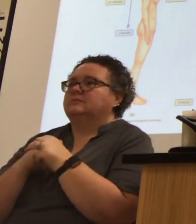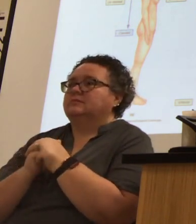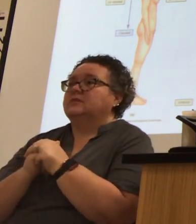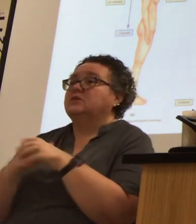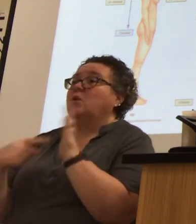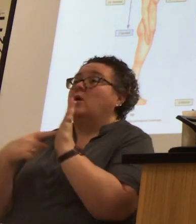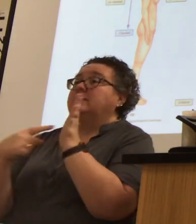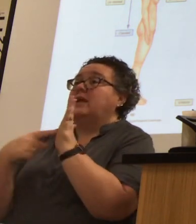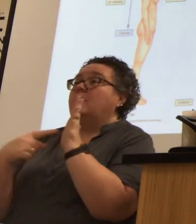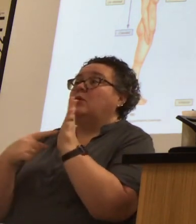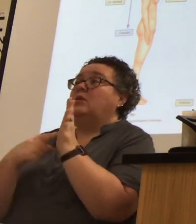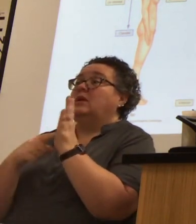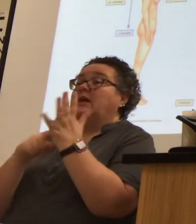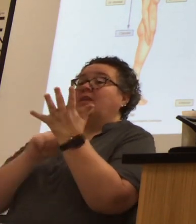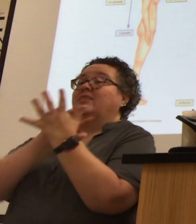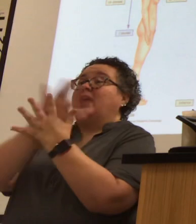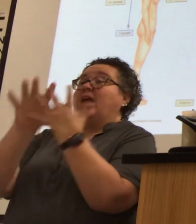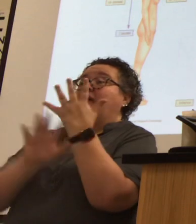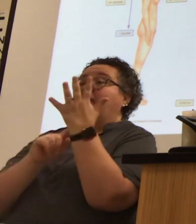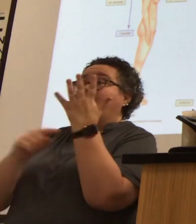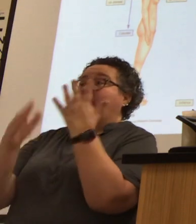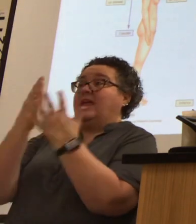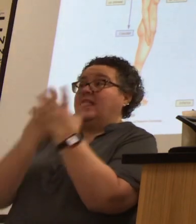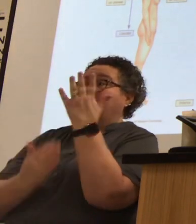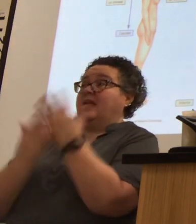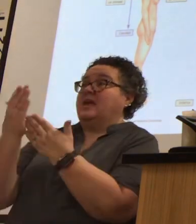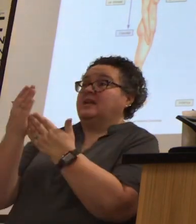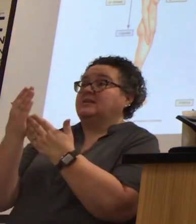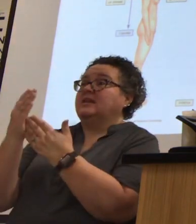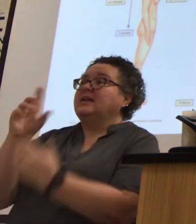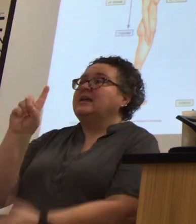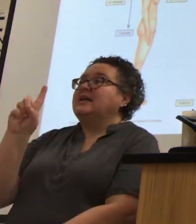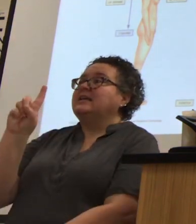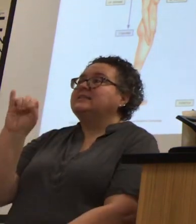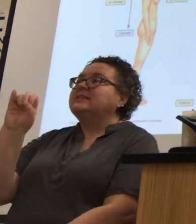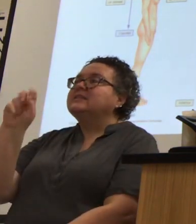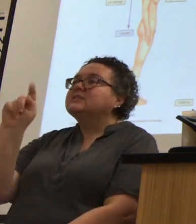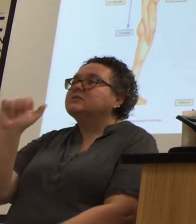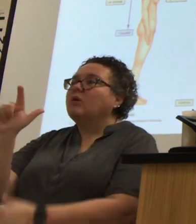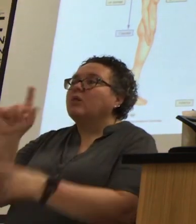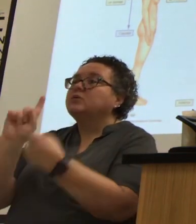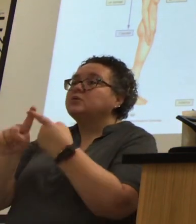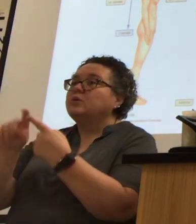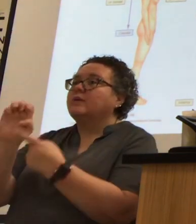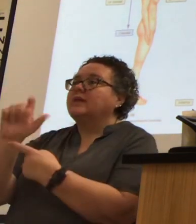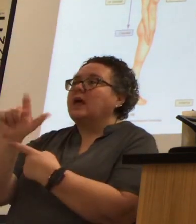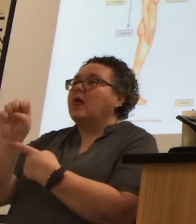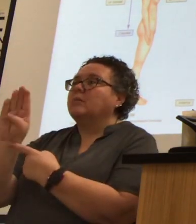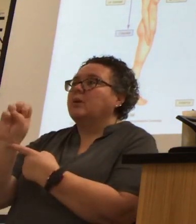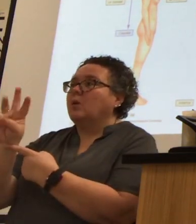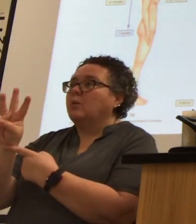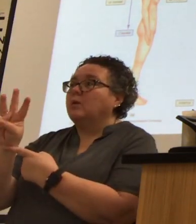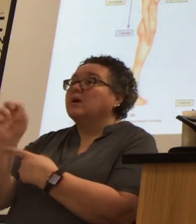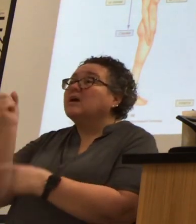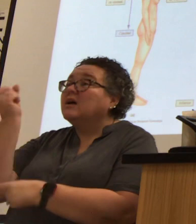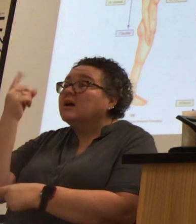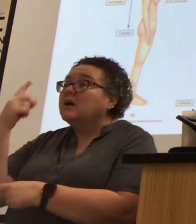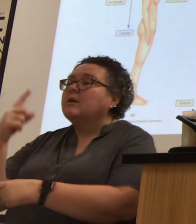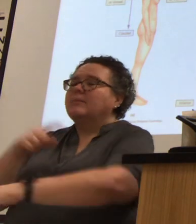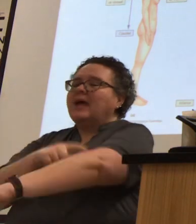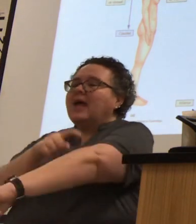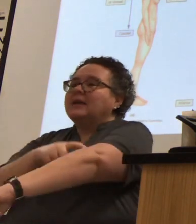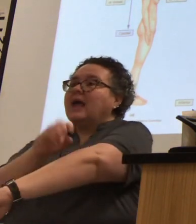The hand is distal to the elbow, but the elbow is distal to the